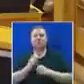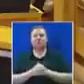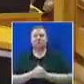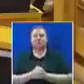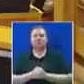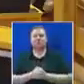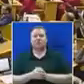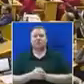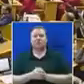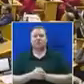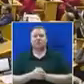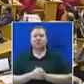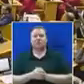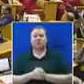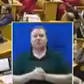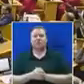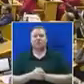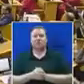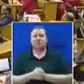Leave.